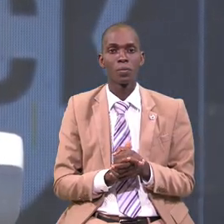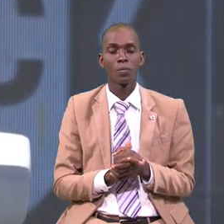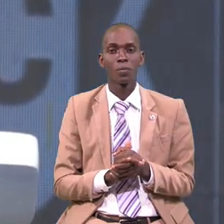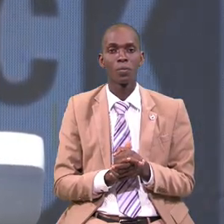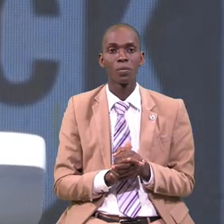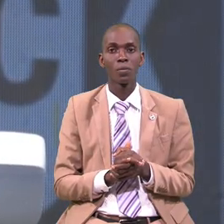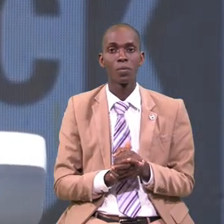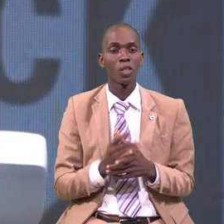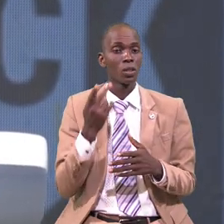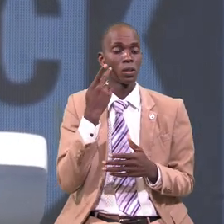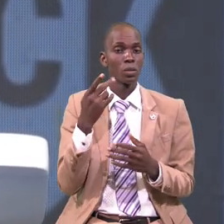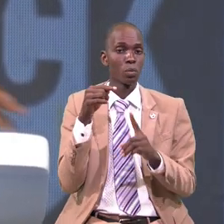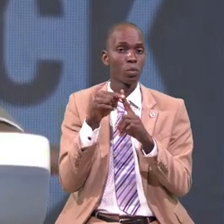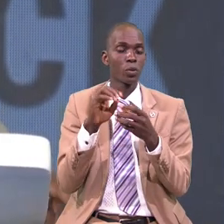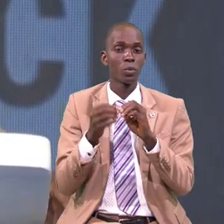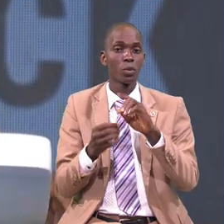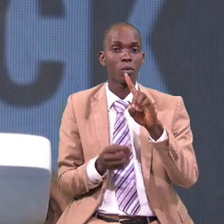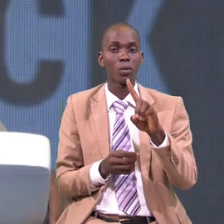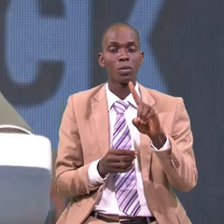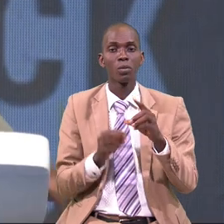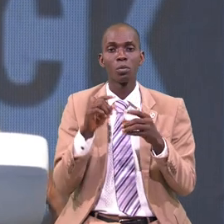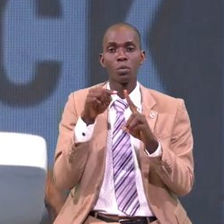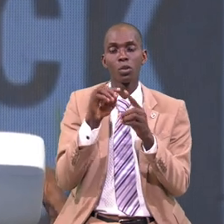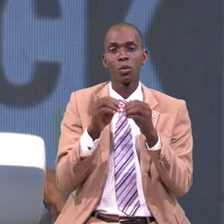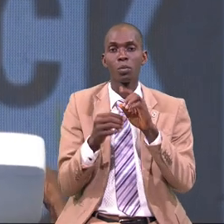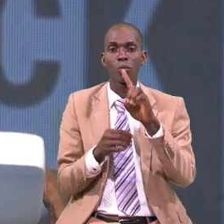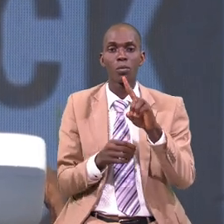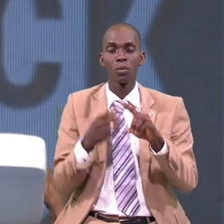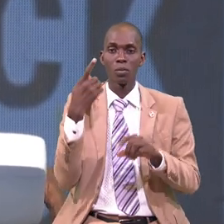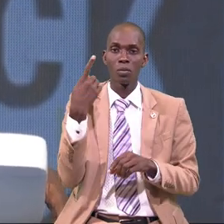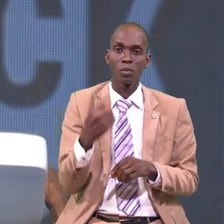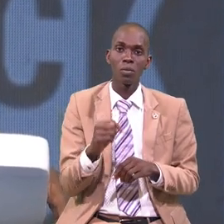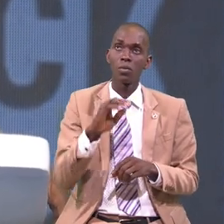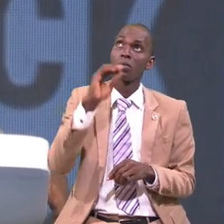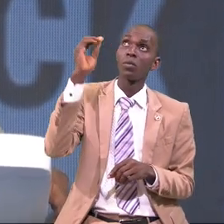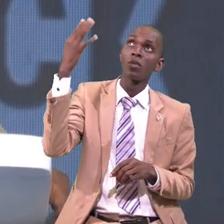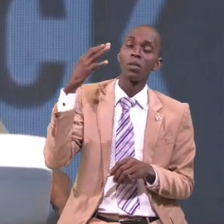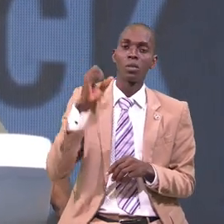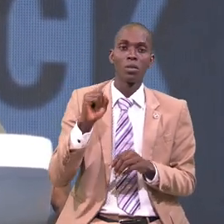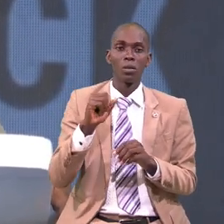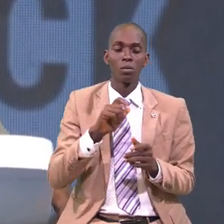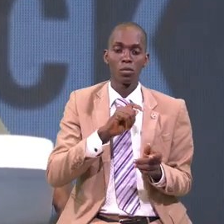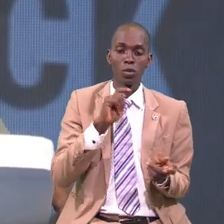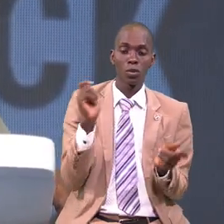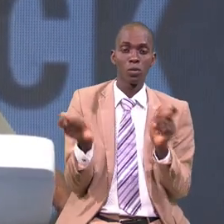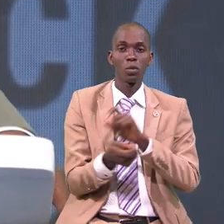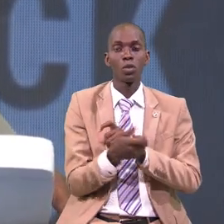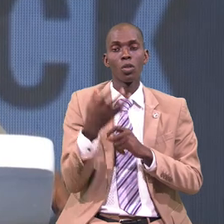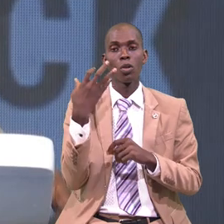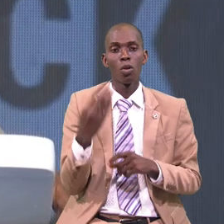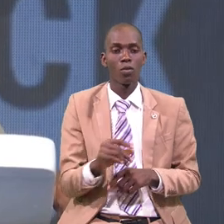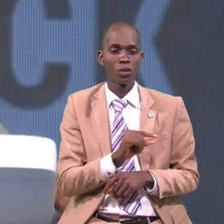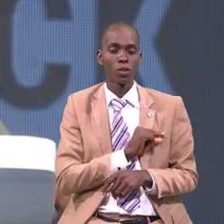Look at number one. Number one is the gracious transformation of guilty